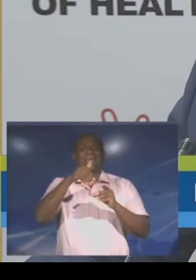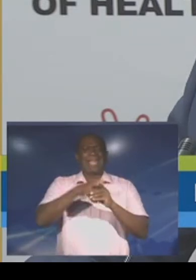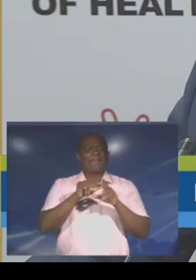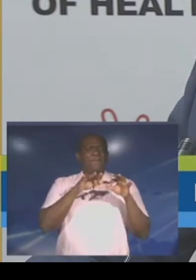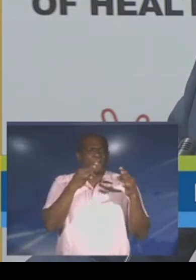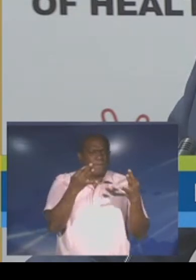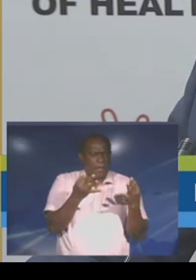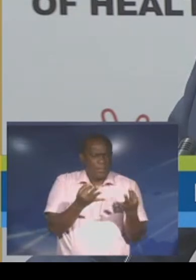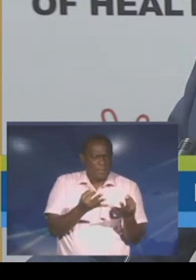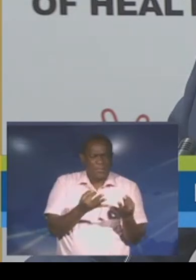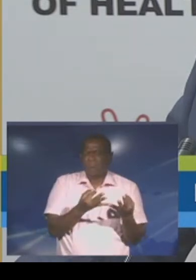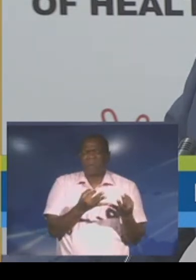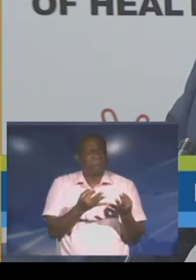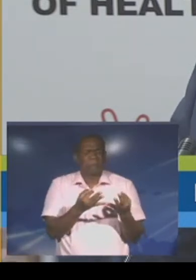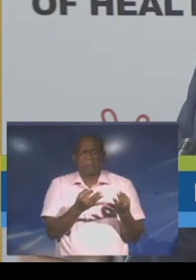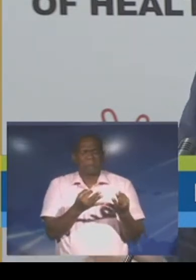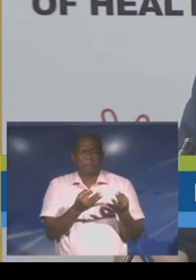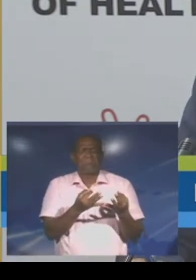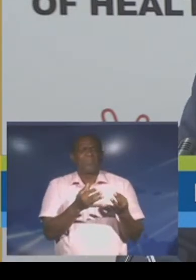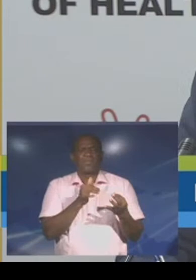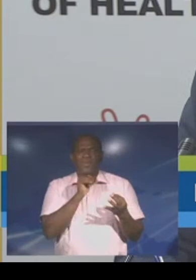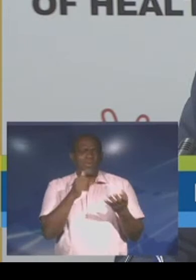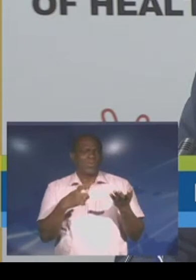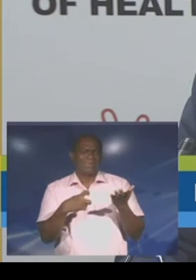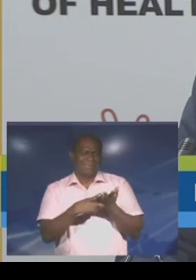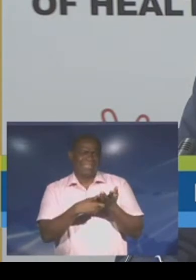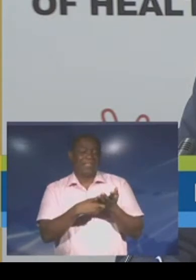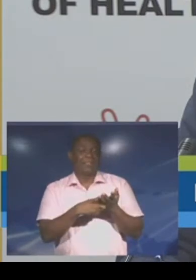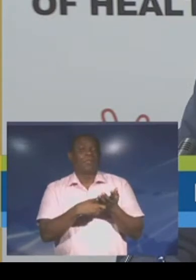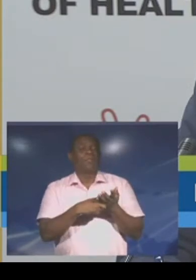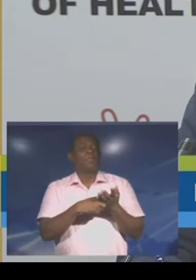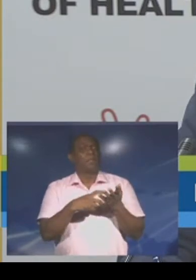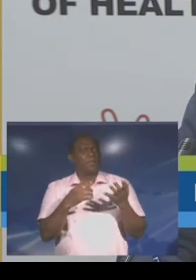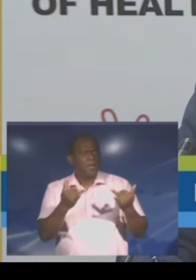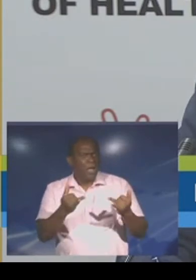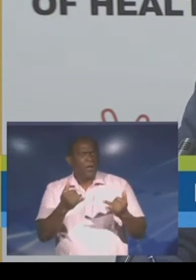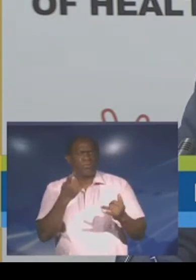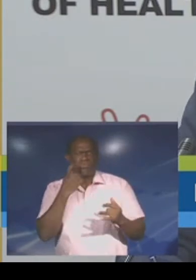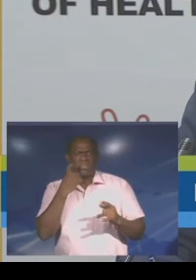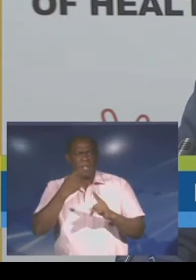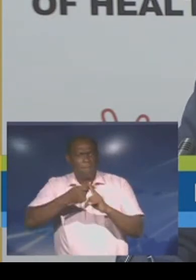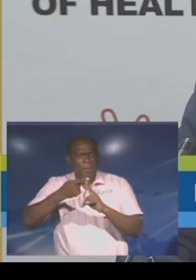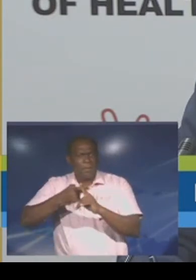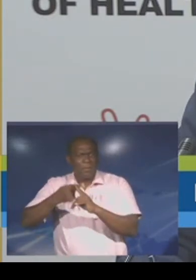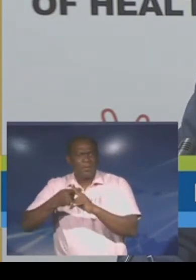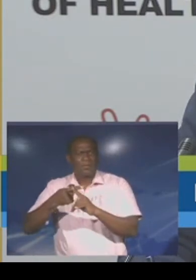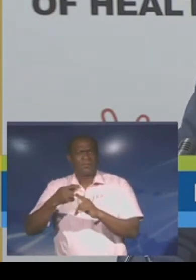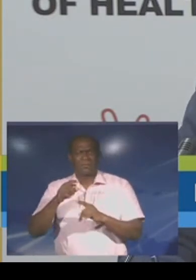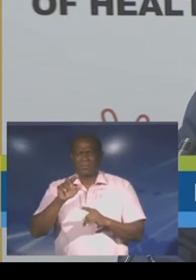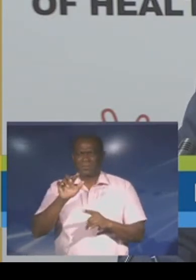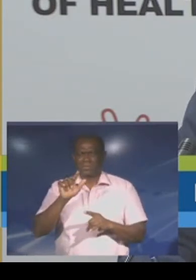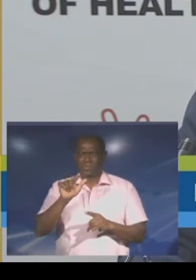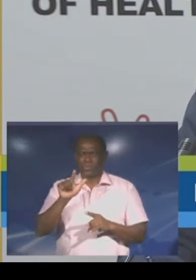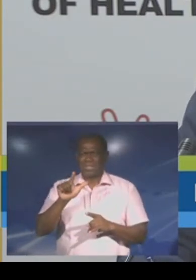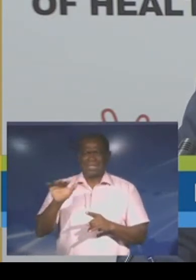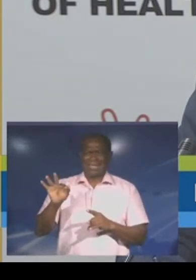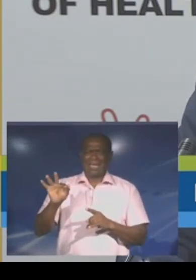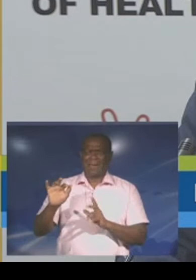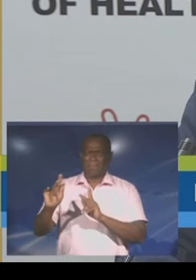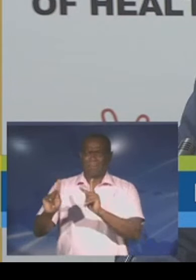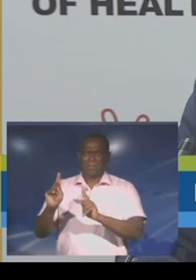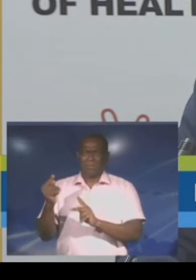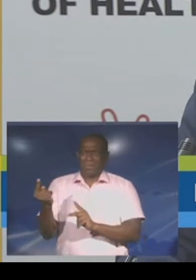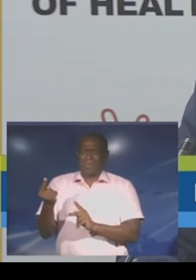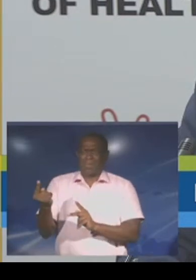1,500-ish figure to, in the last 2 months, 29 people alone being ticketed. So looking back on this policy, is there